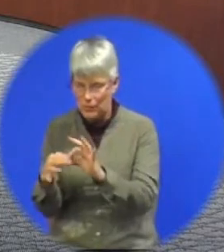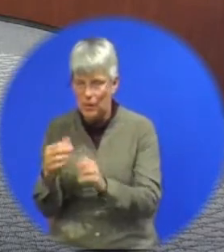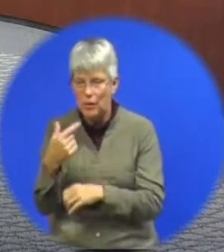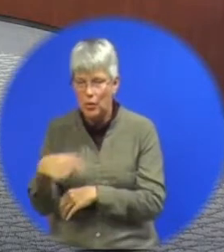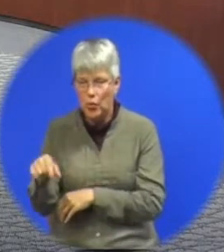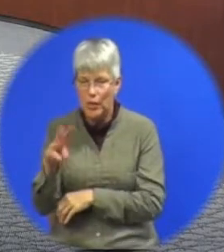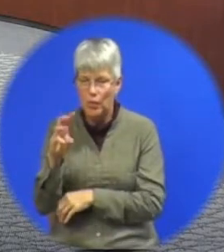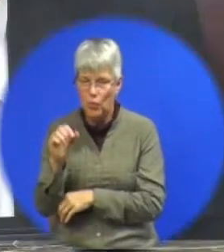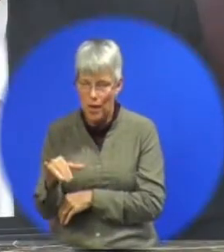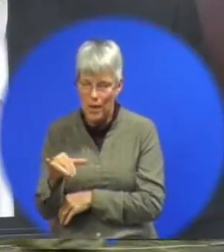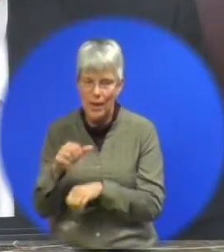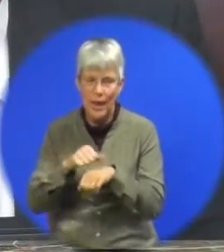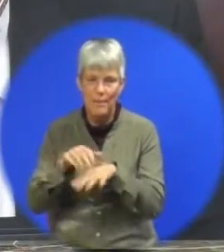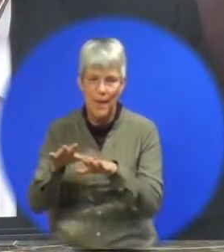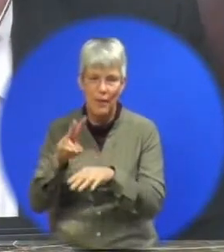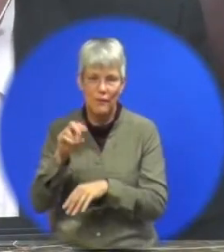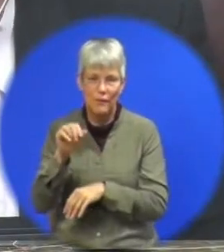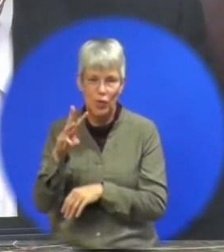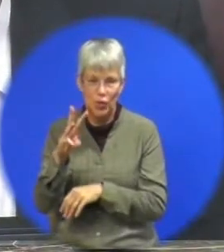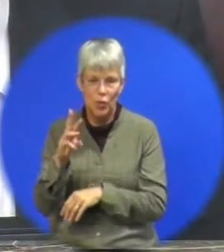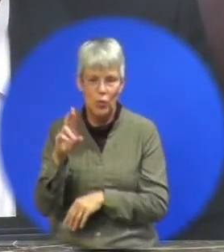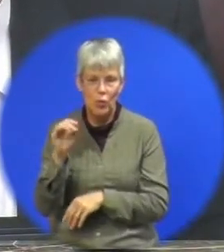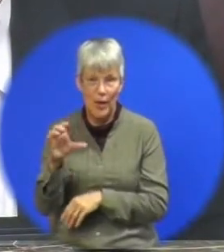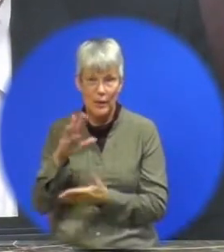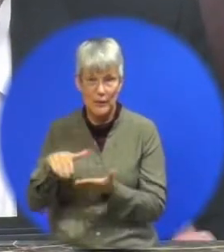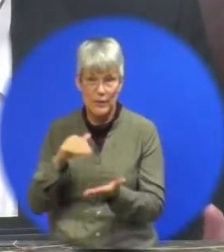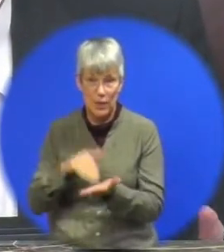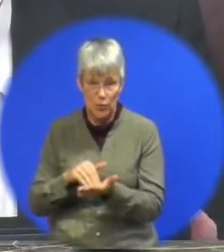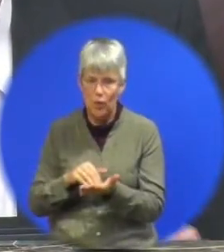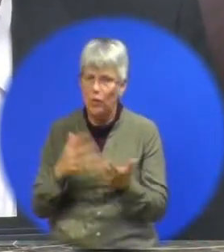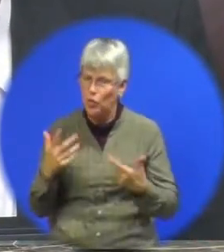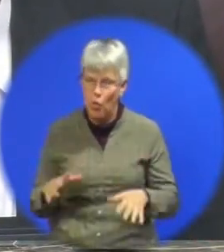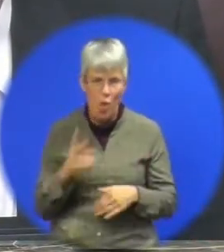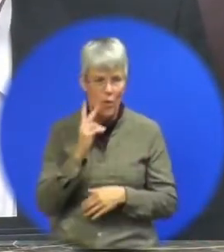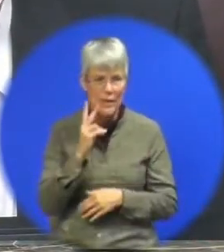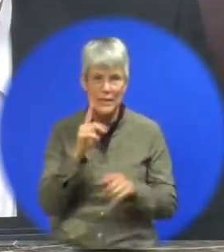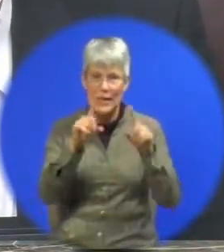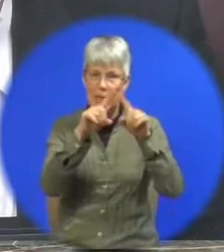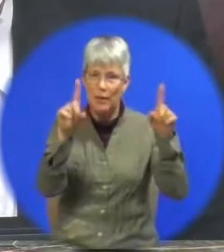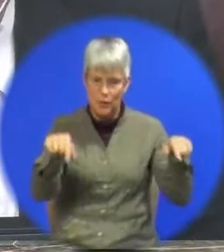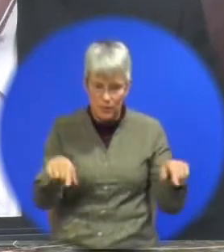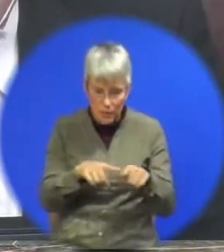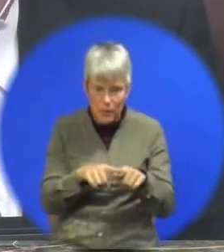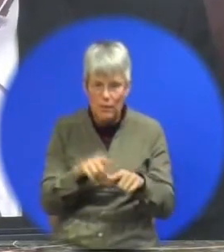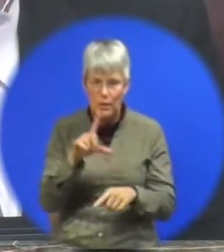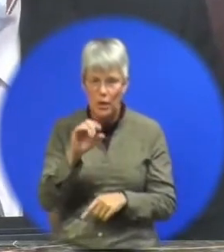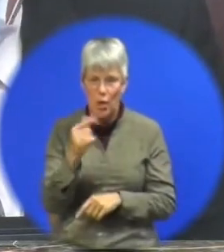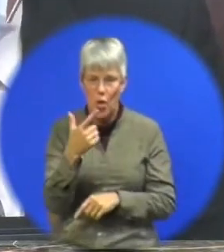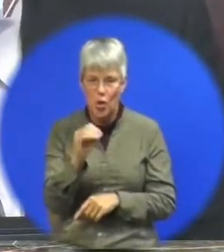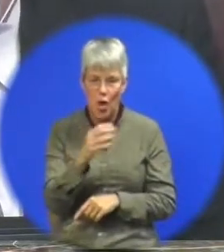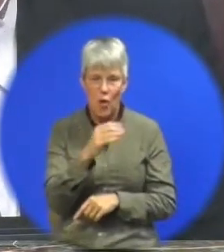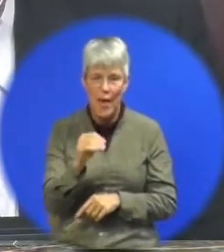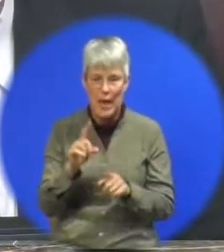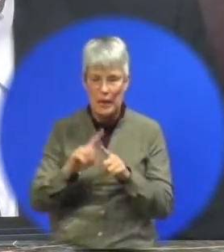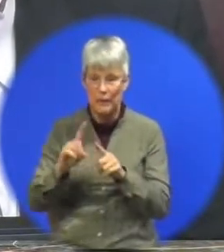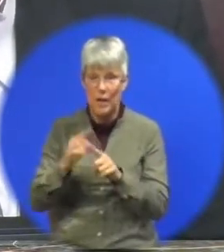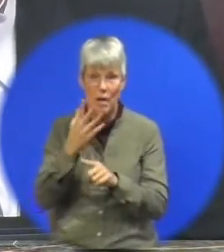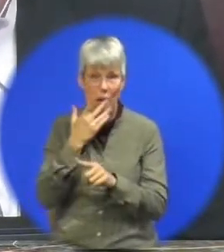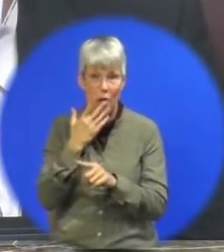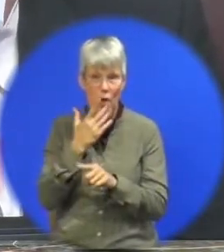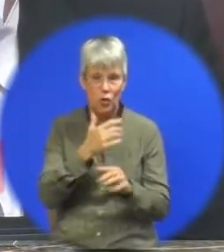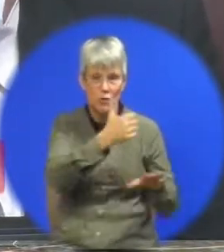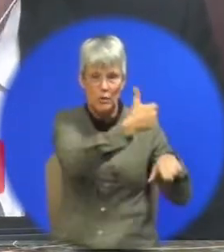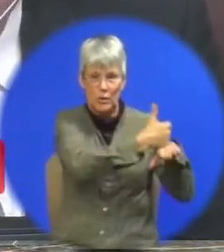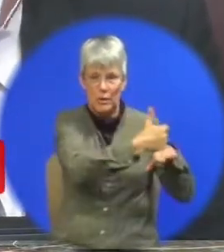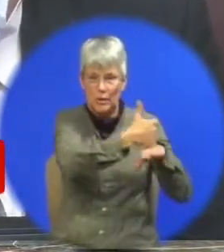Recreation Center. And you're already seeing the logos and the colors as you're going that direction now on Green